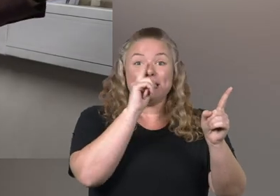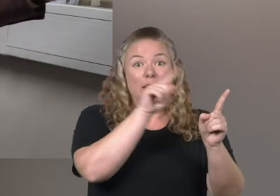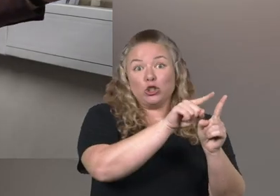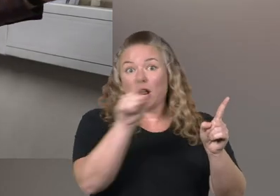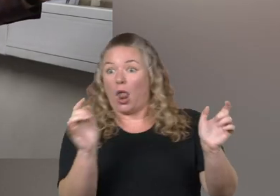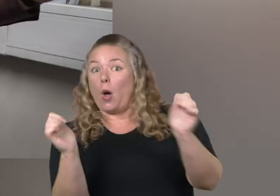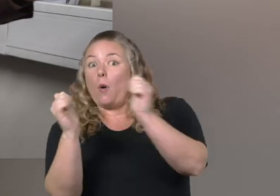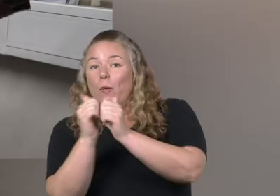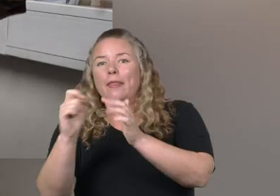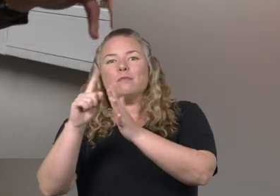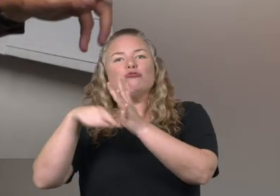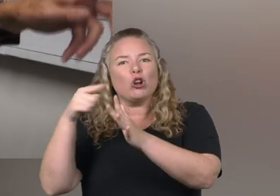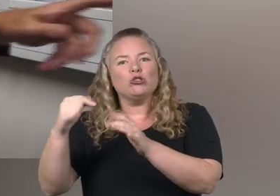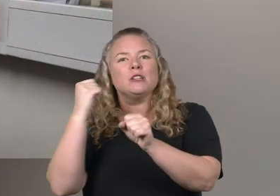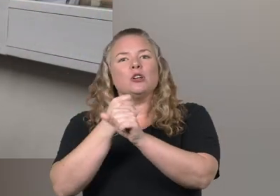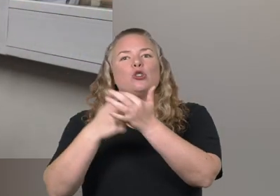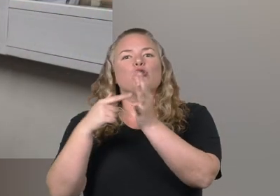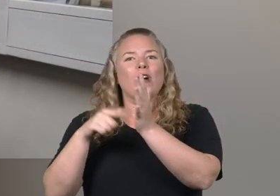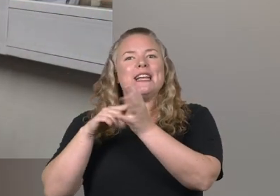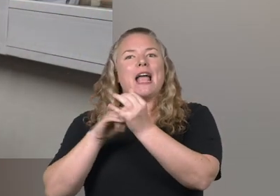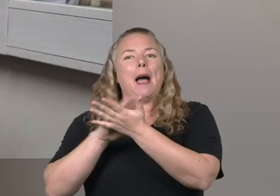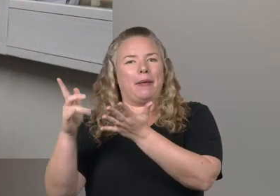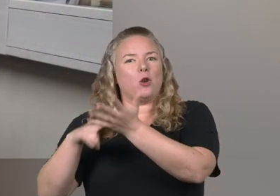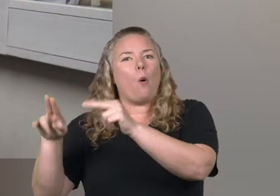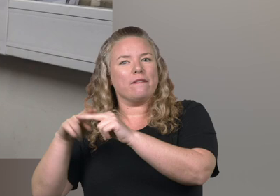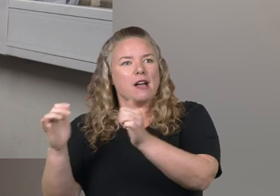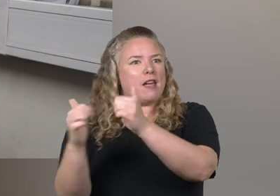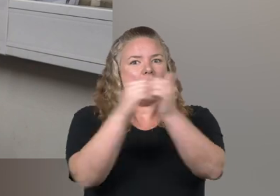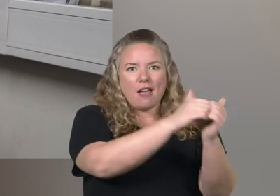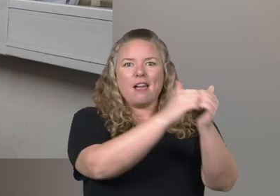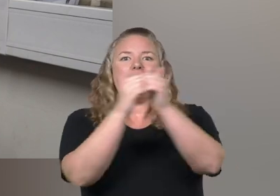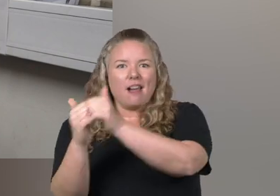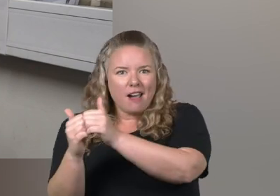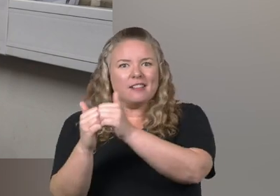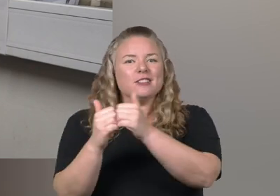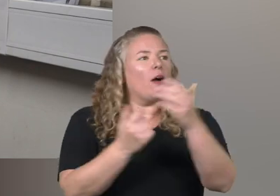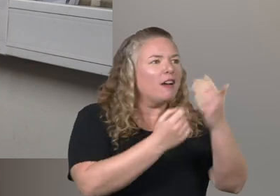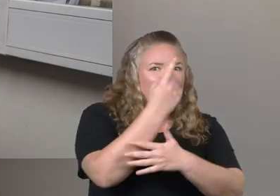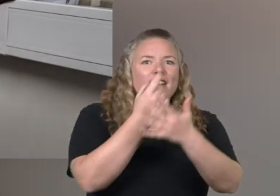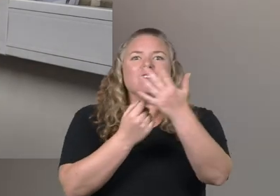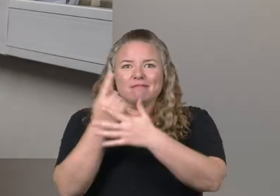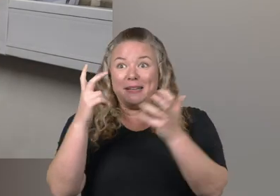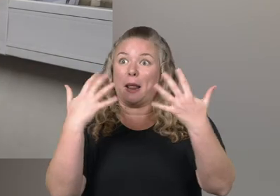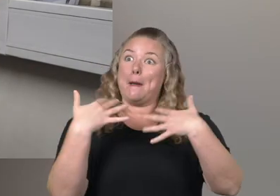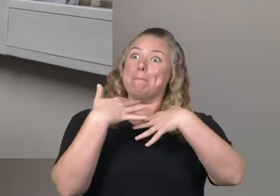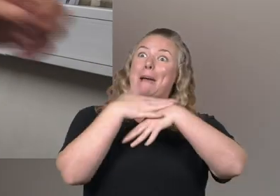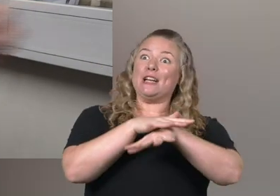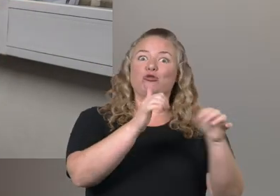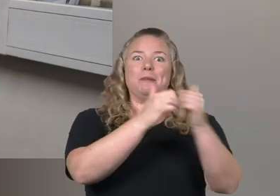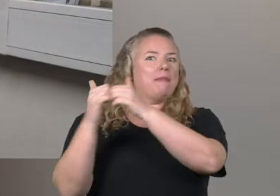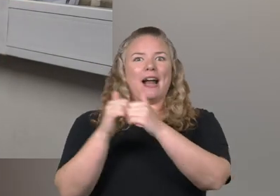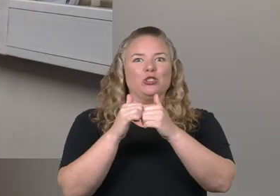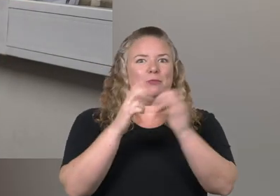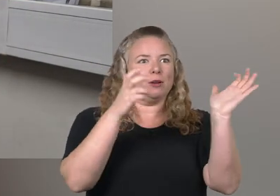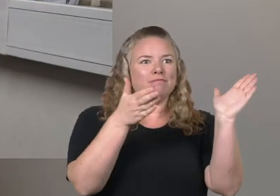Lancashire, potentially doing a project with Great Yarmouth in Norfolk. So you've got these ones that are happening